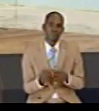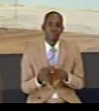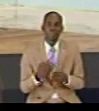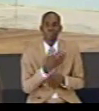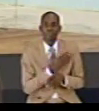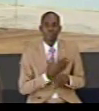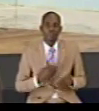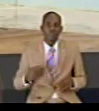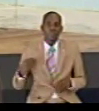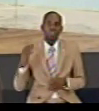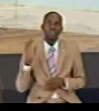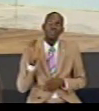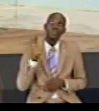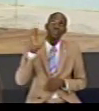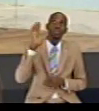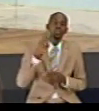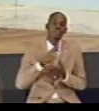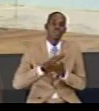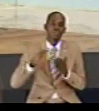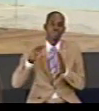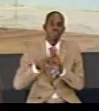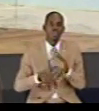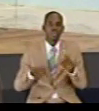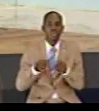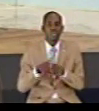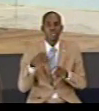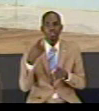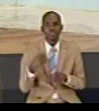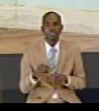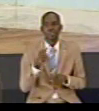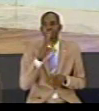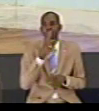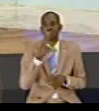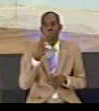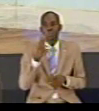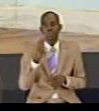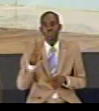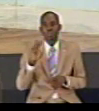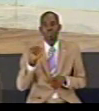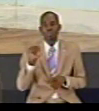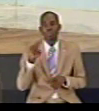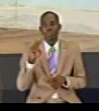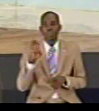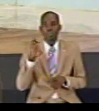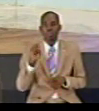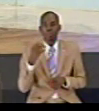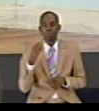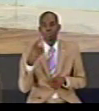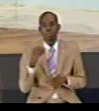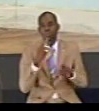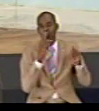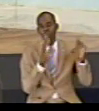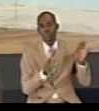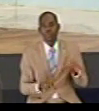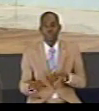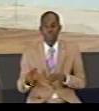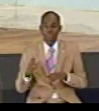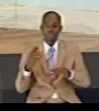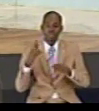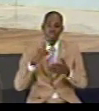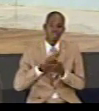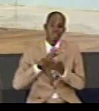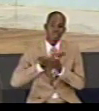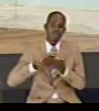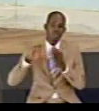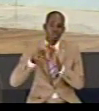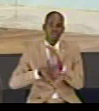your righteousness as the waves of the sea. Righteousness will multiply